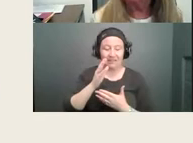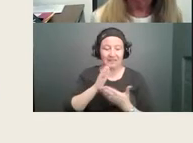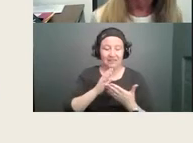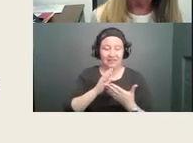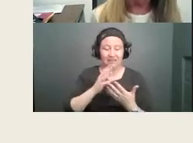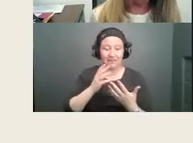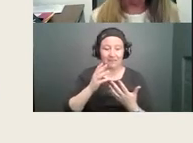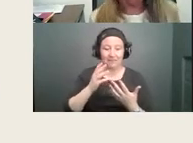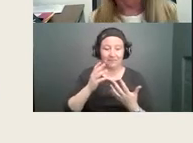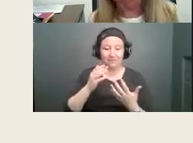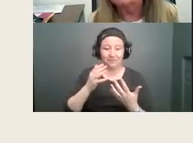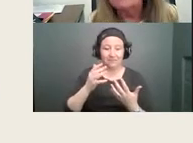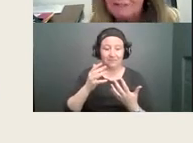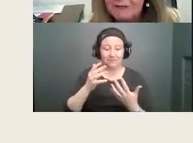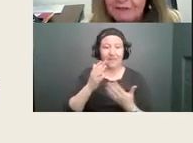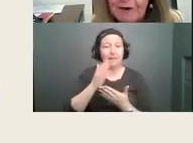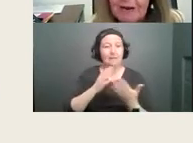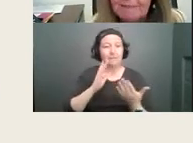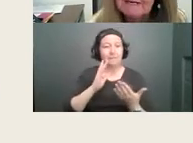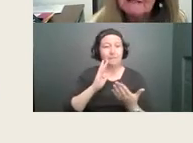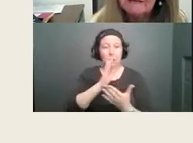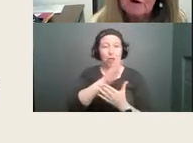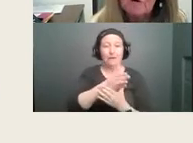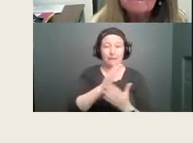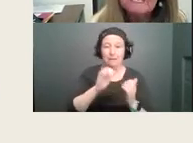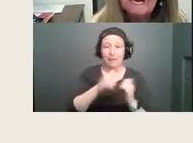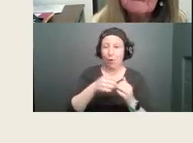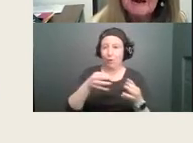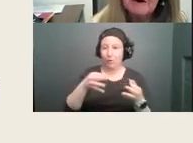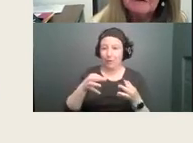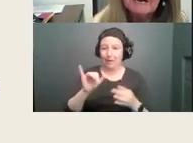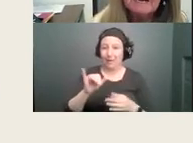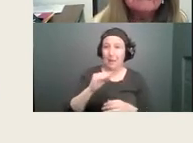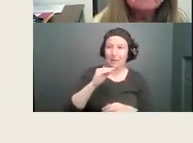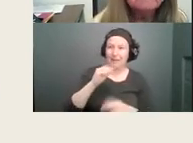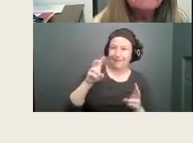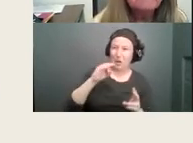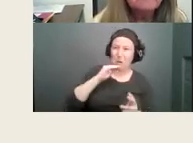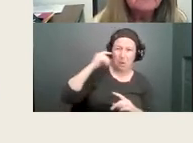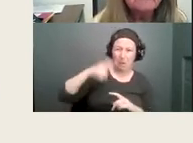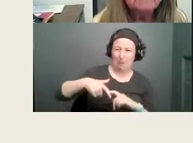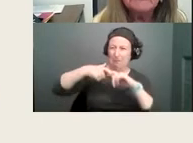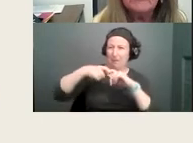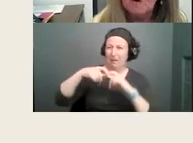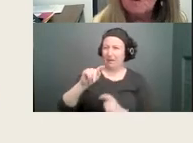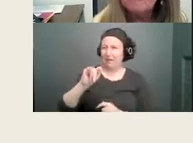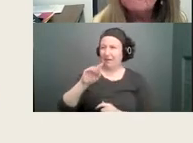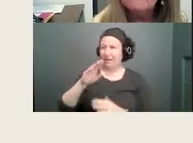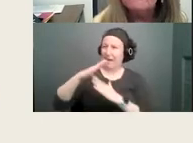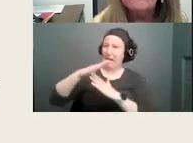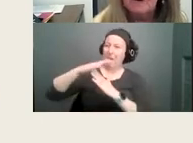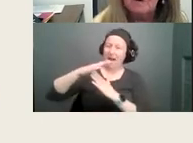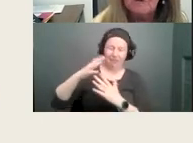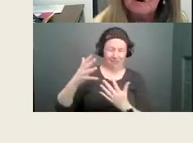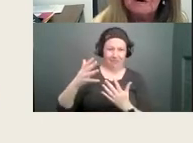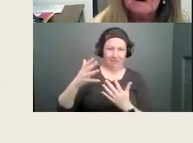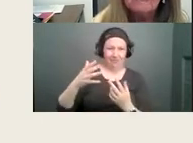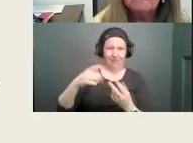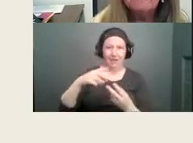these interventions are described, like home timeout. I looked at another one that was an